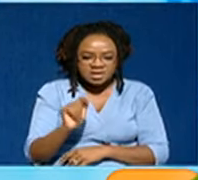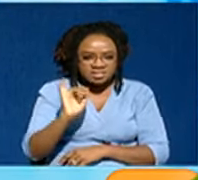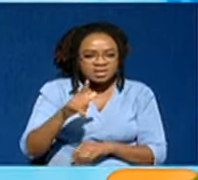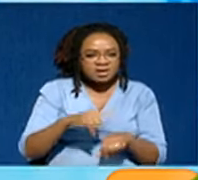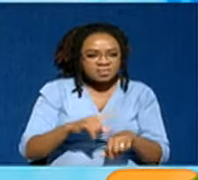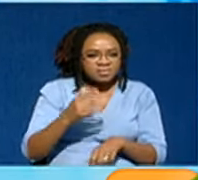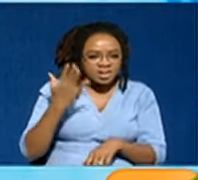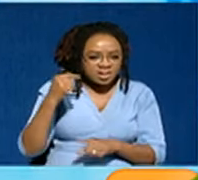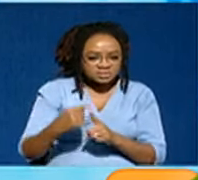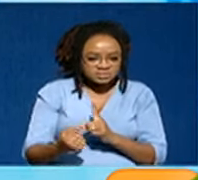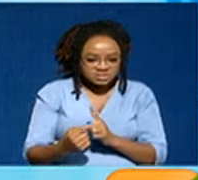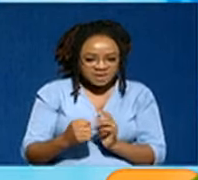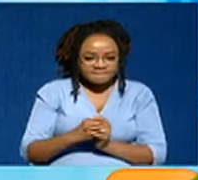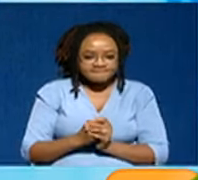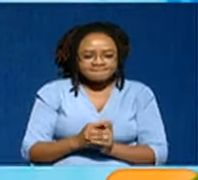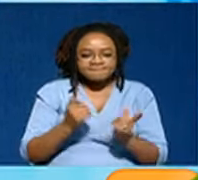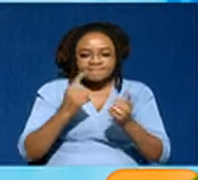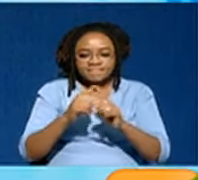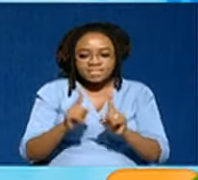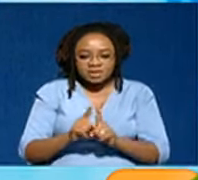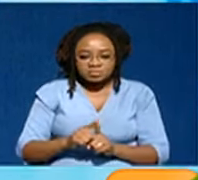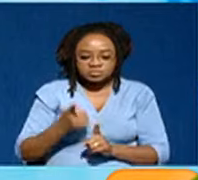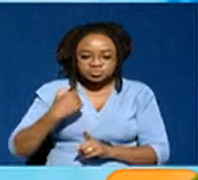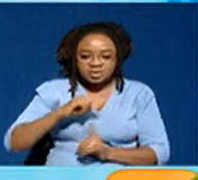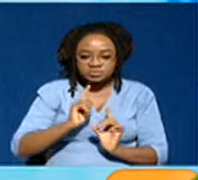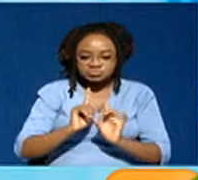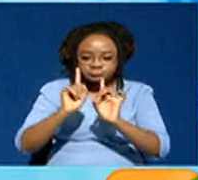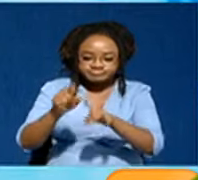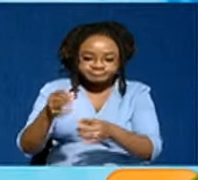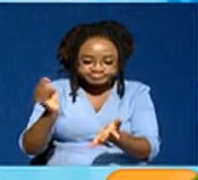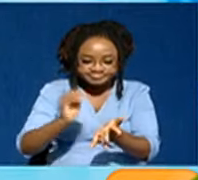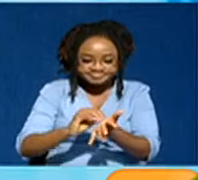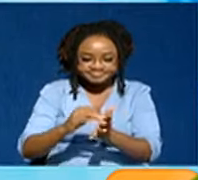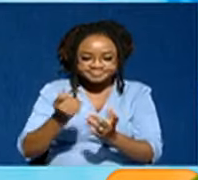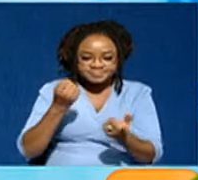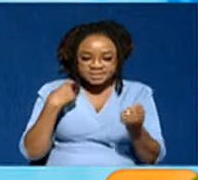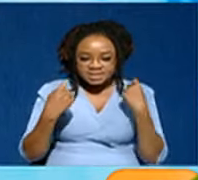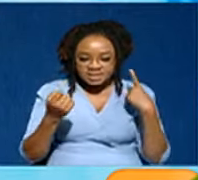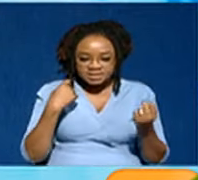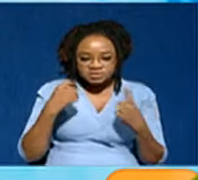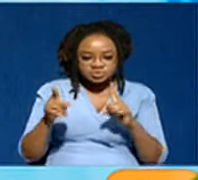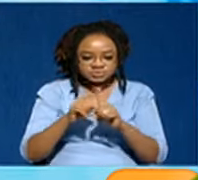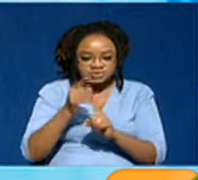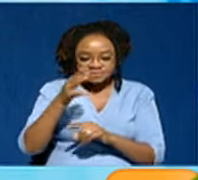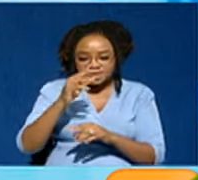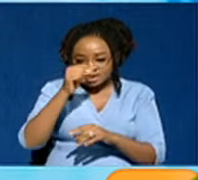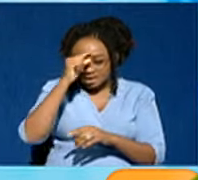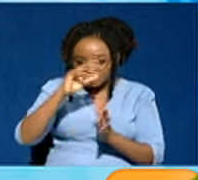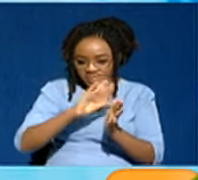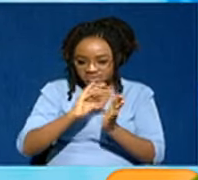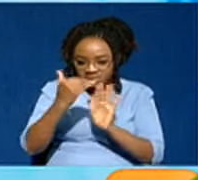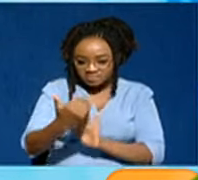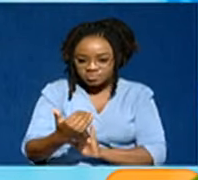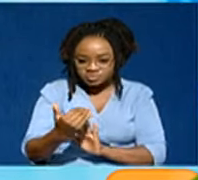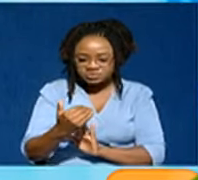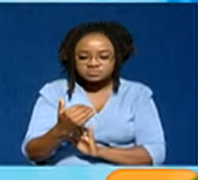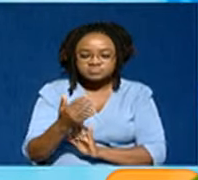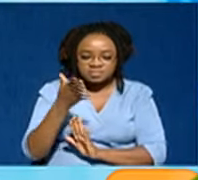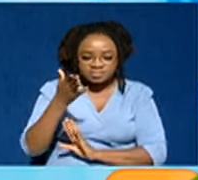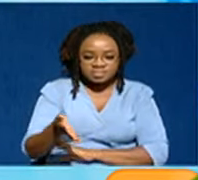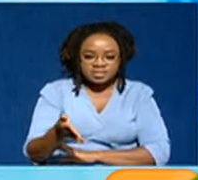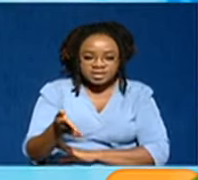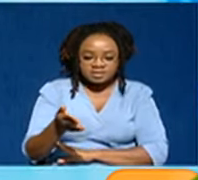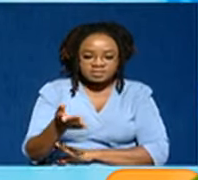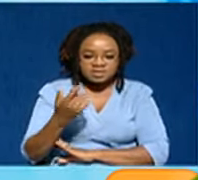Yeah. Now, we then went to Kericho, where the whole of the government approach was there, as they call it. Yeah. We